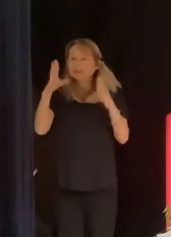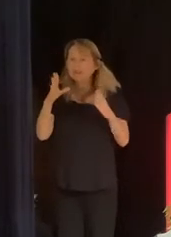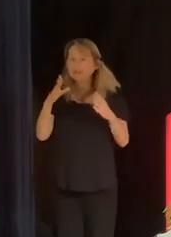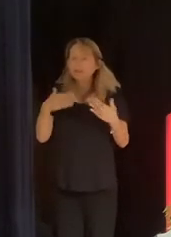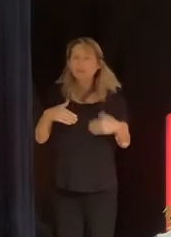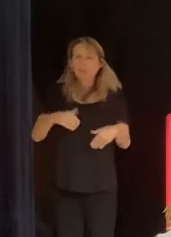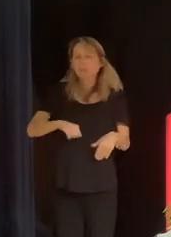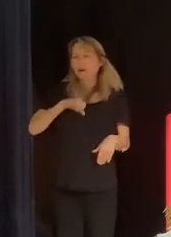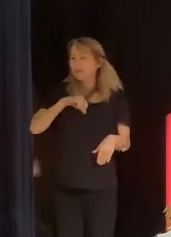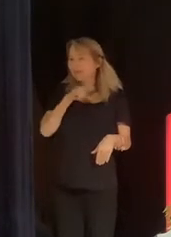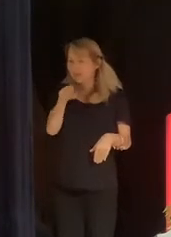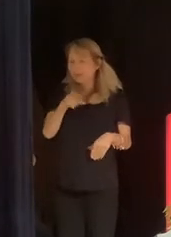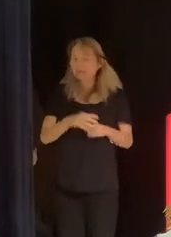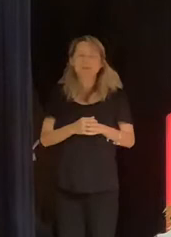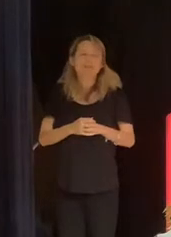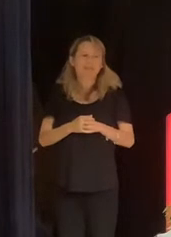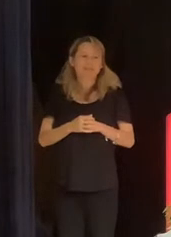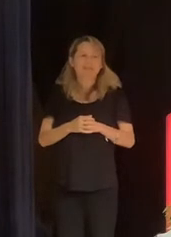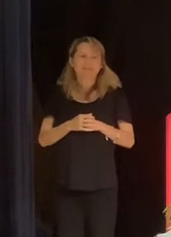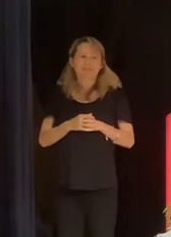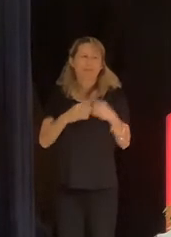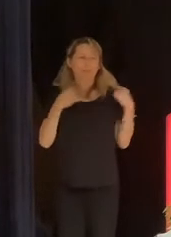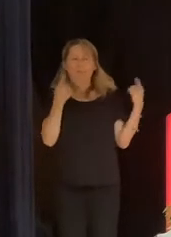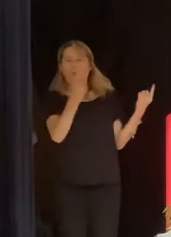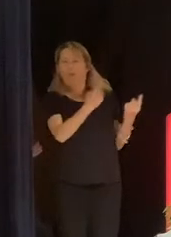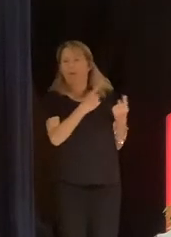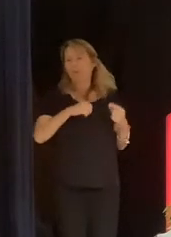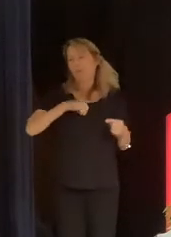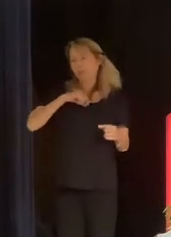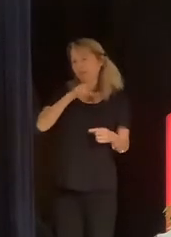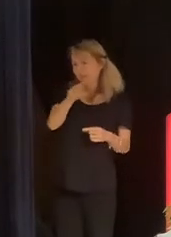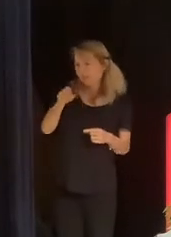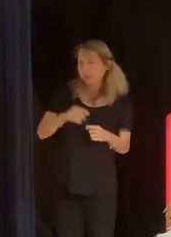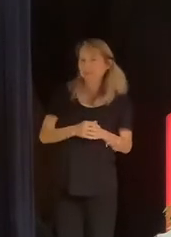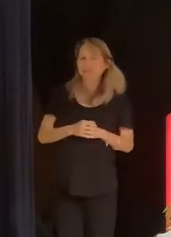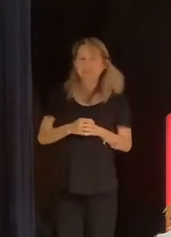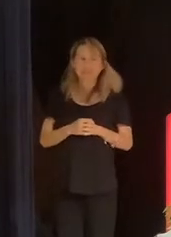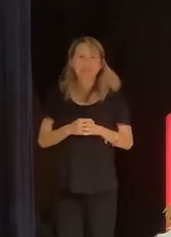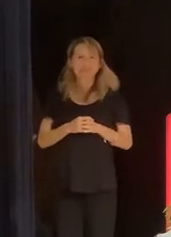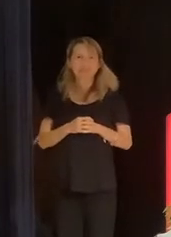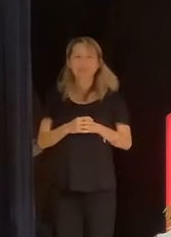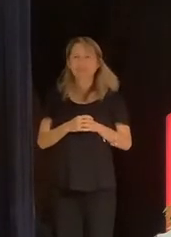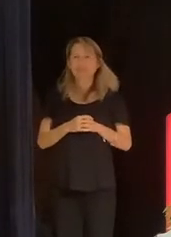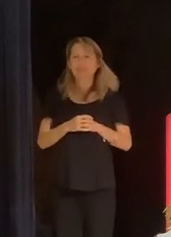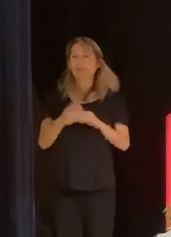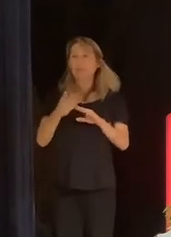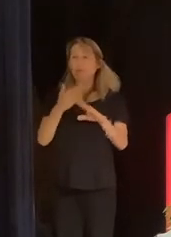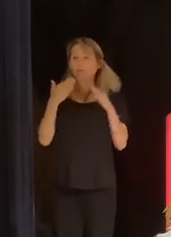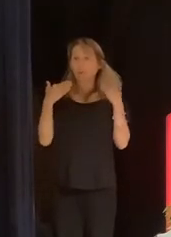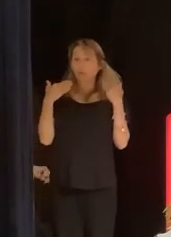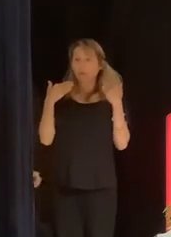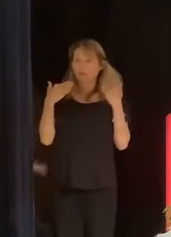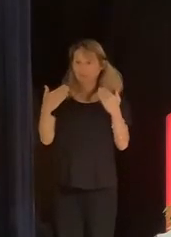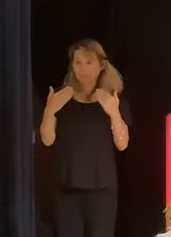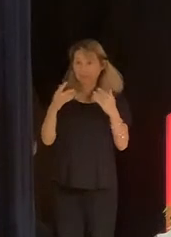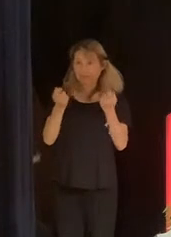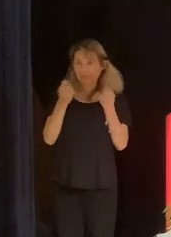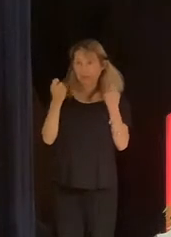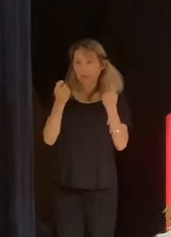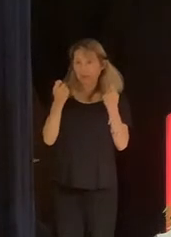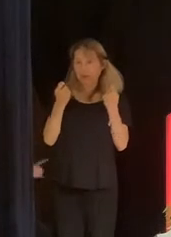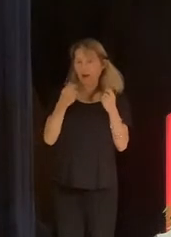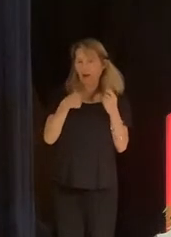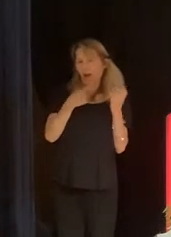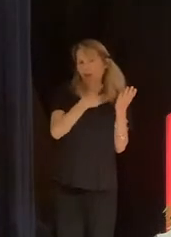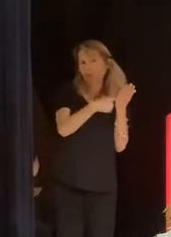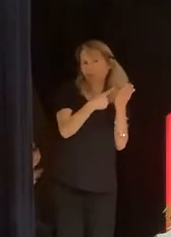you. And I think we're all very proud of you tonight. Before this ceremony, I had a chance to speak to some of